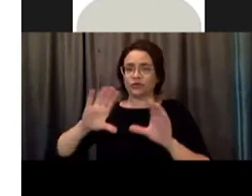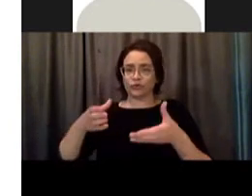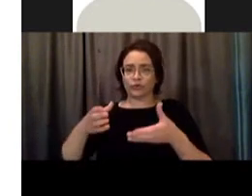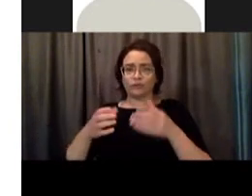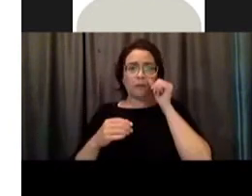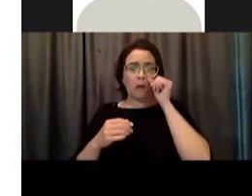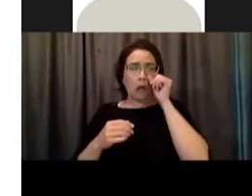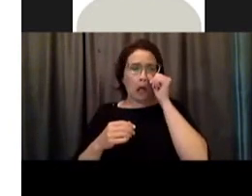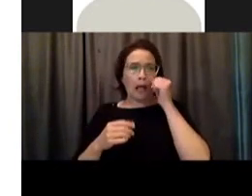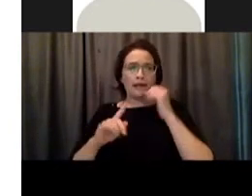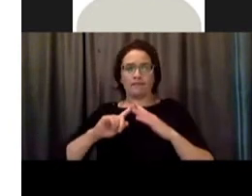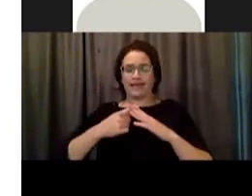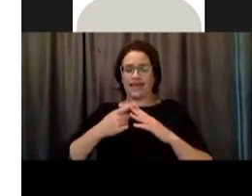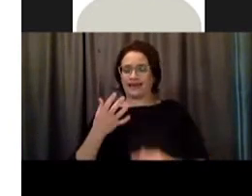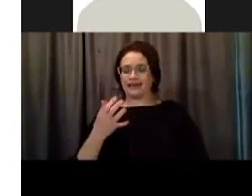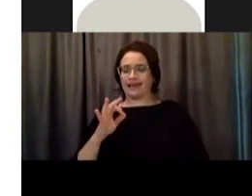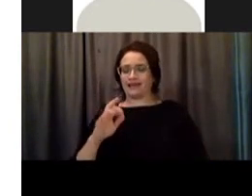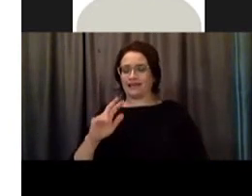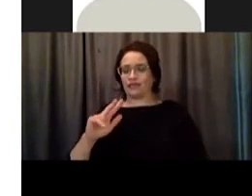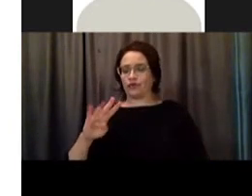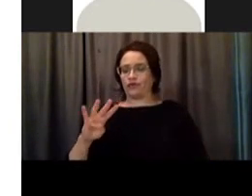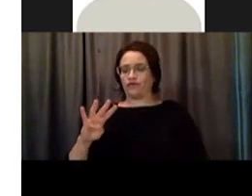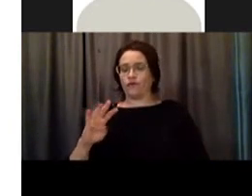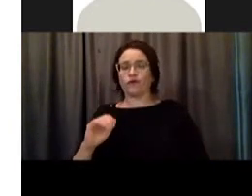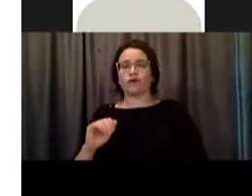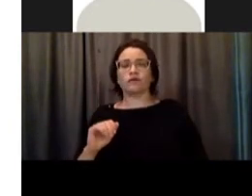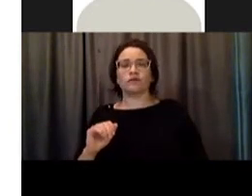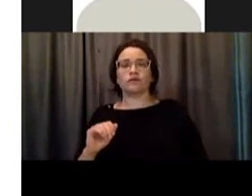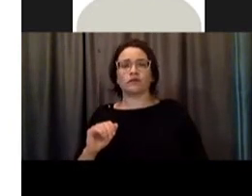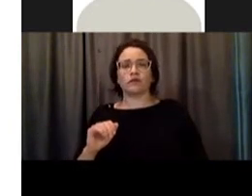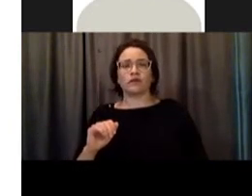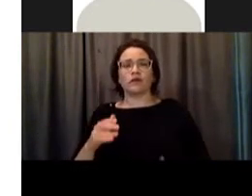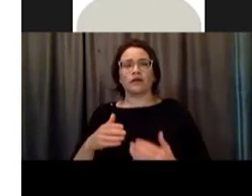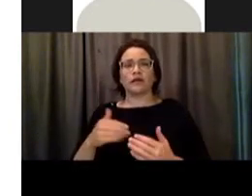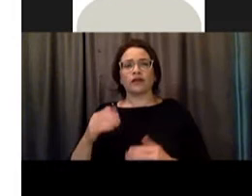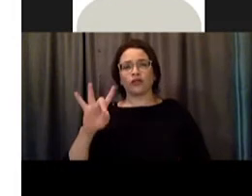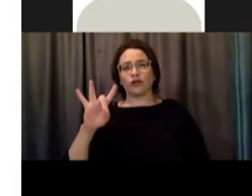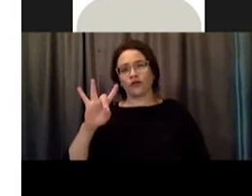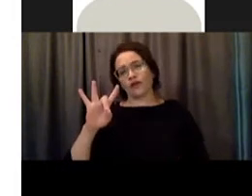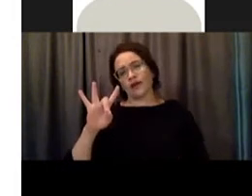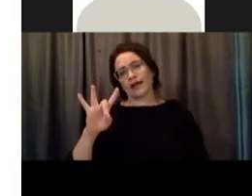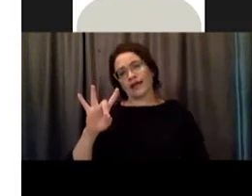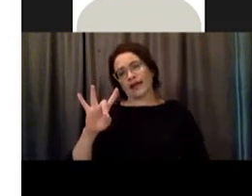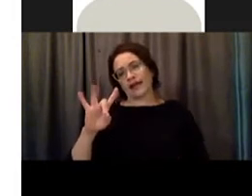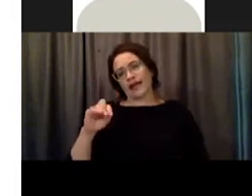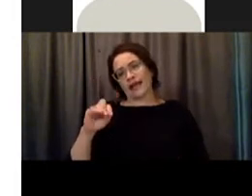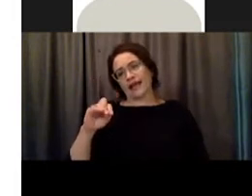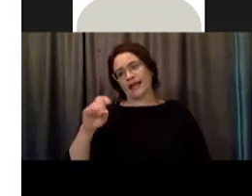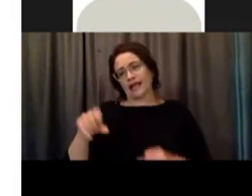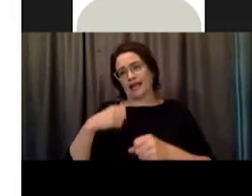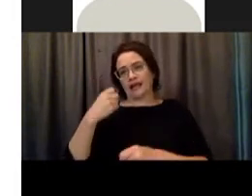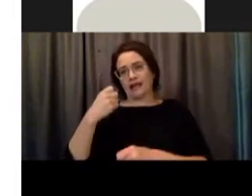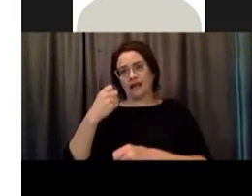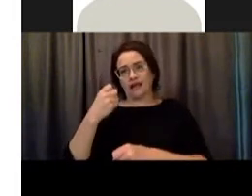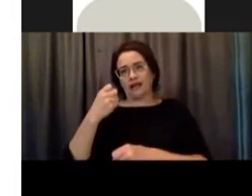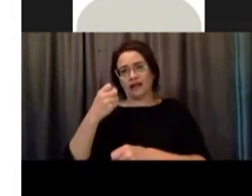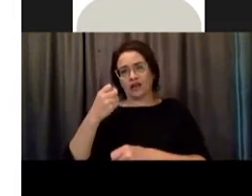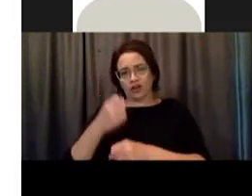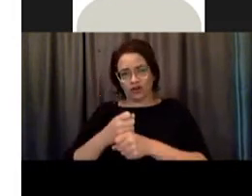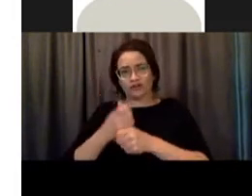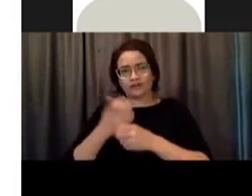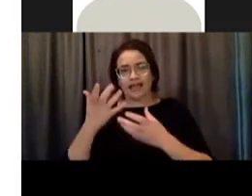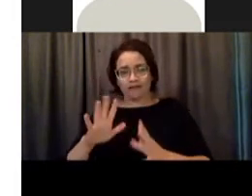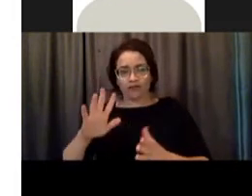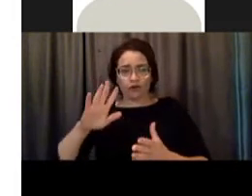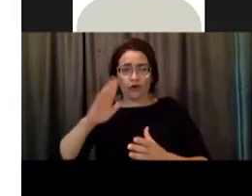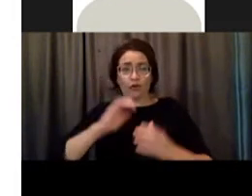Nearly 80 years after founding members performed at the Schubert Theater, our dancers performed at that same theater, which now